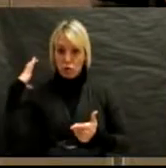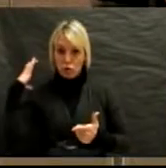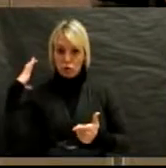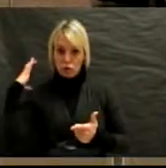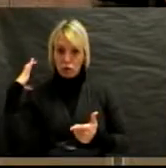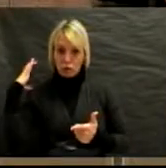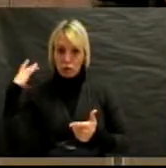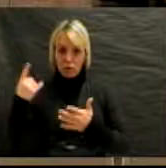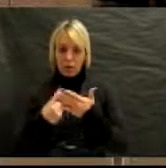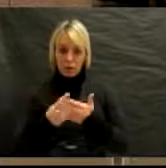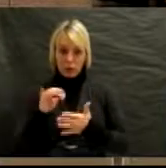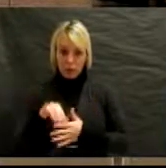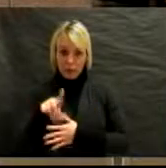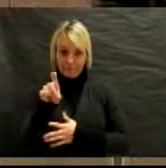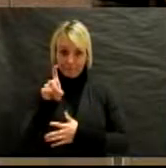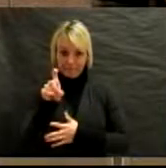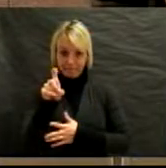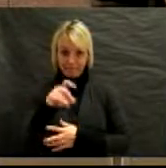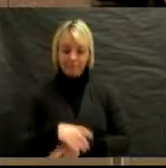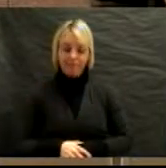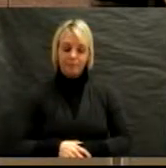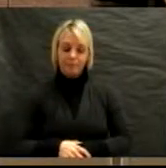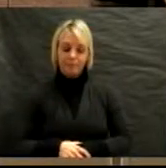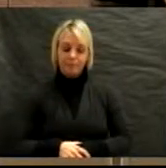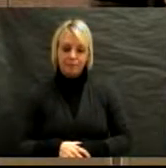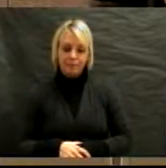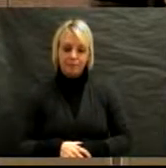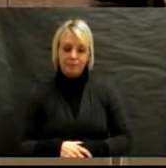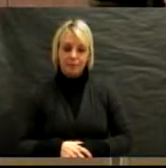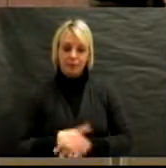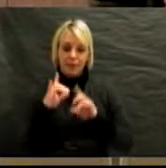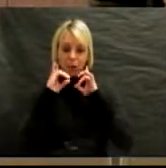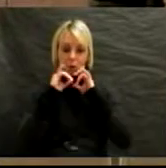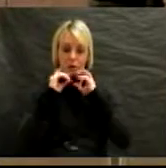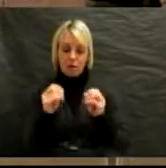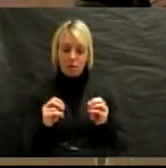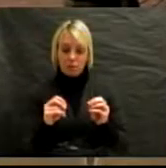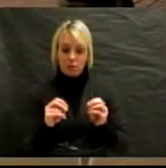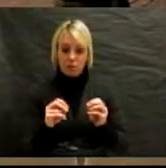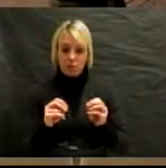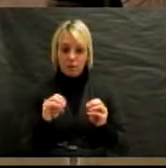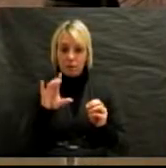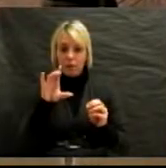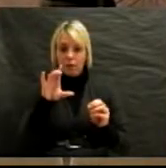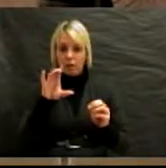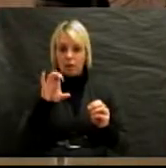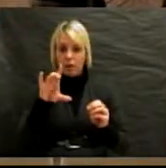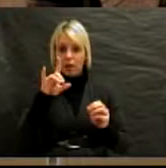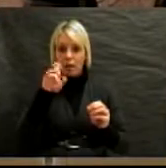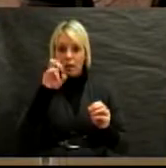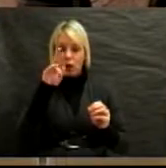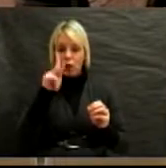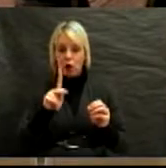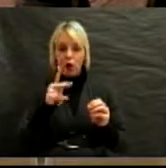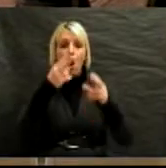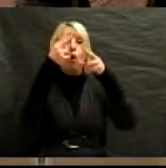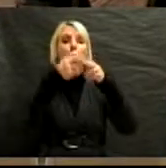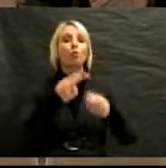Hearing none, Mr. Clerk, would you please do a roll call on the amendment to the motion? So at I'm this going to point- vote aye for this.